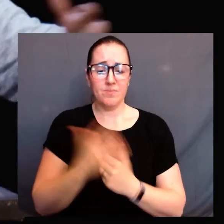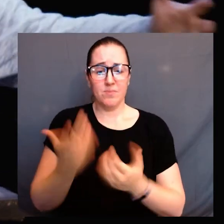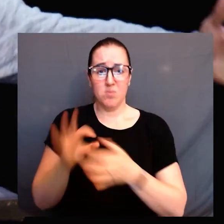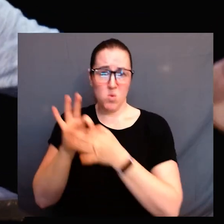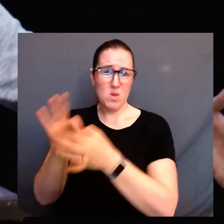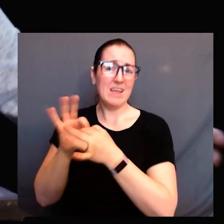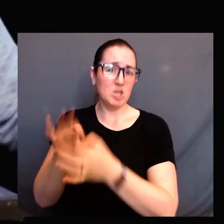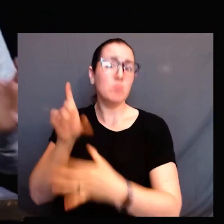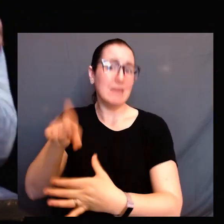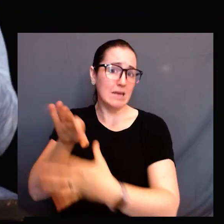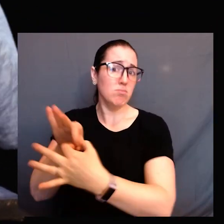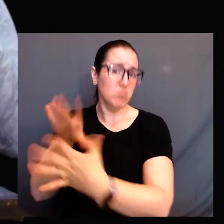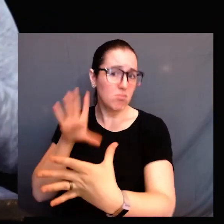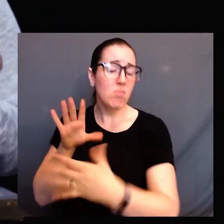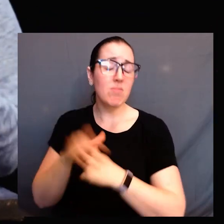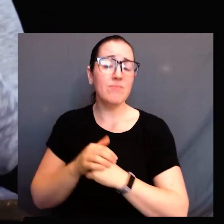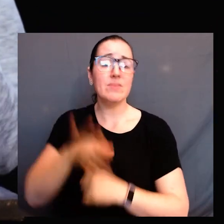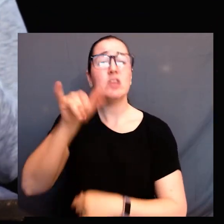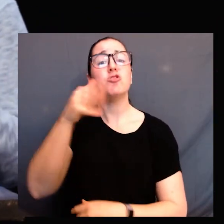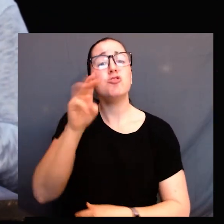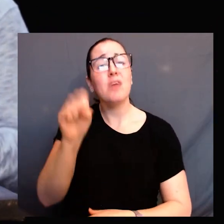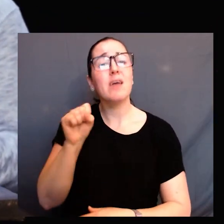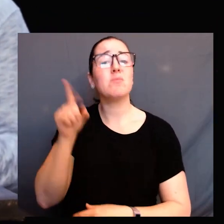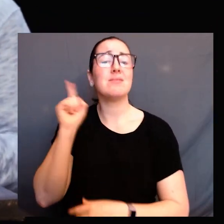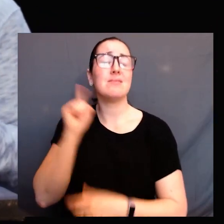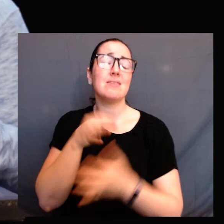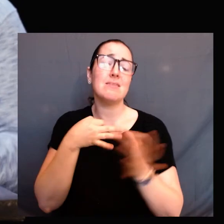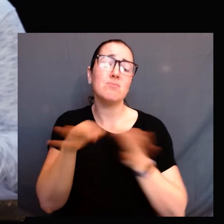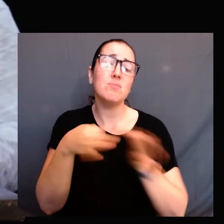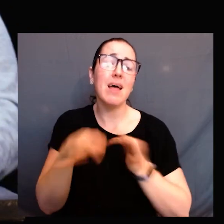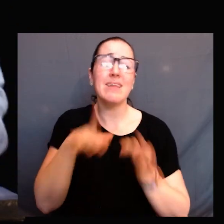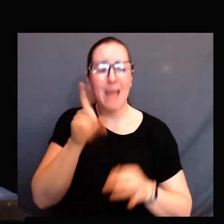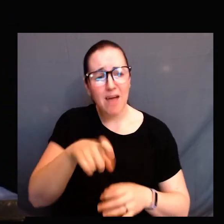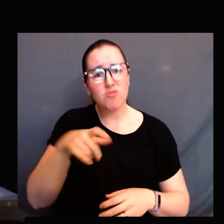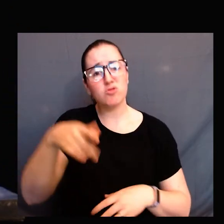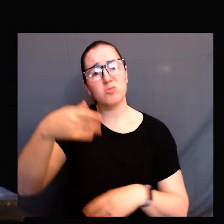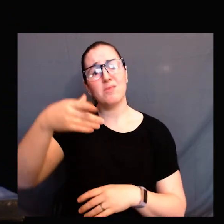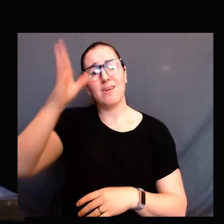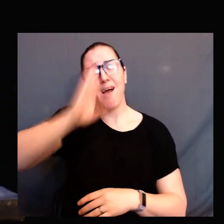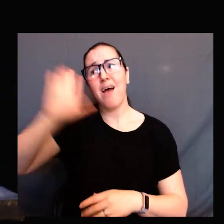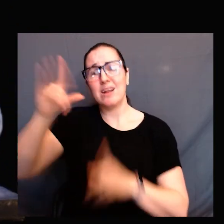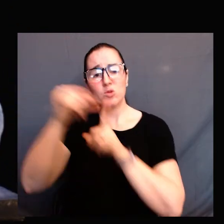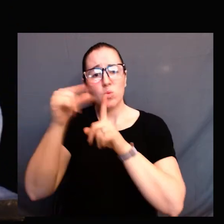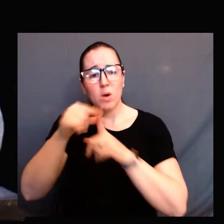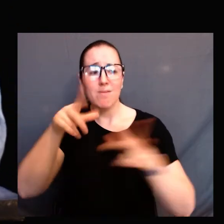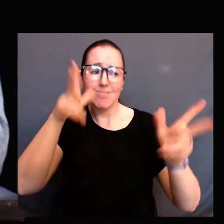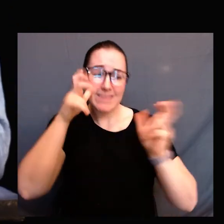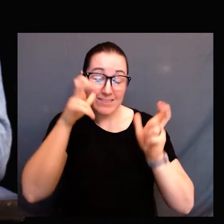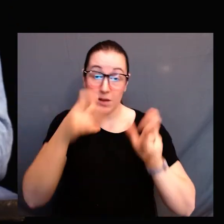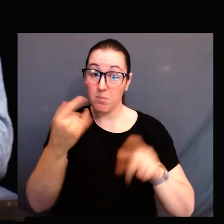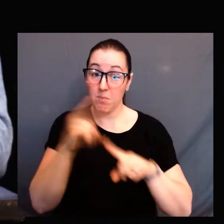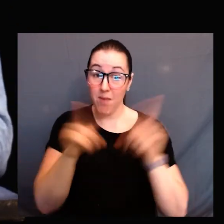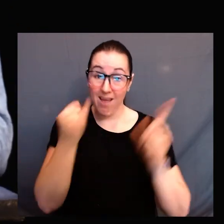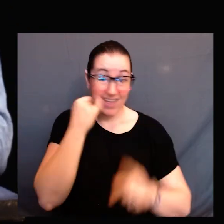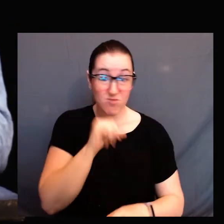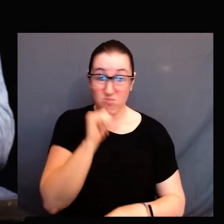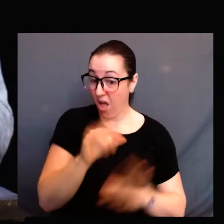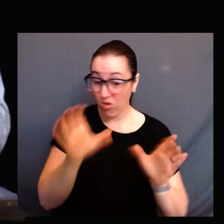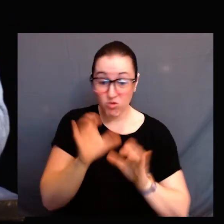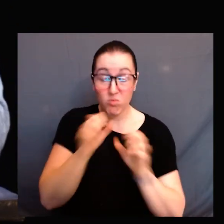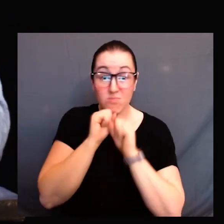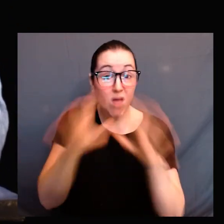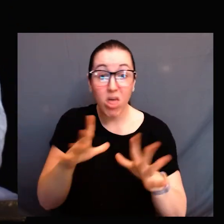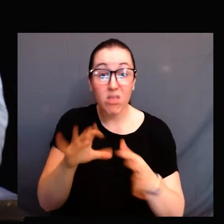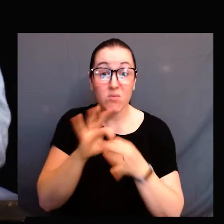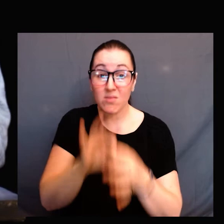a relationship I need to get out of. James says to listen to God's word and become aware and not do anything about it is